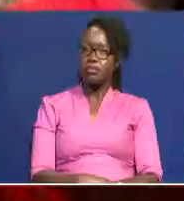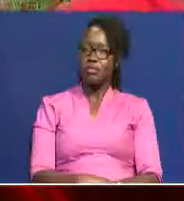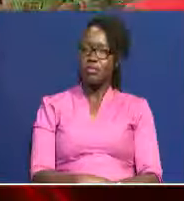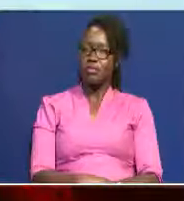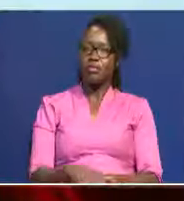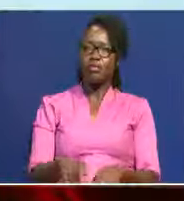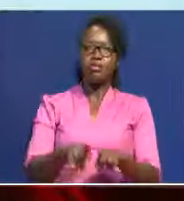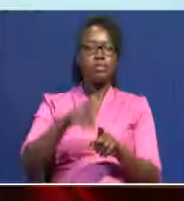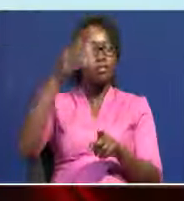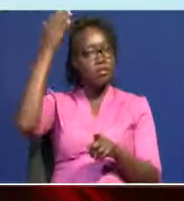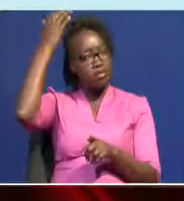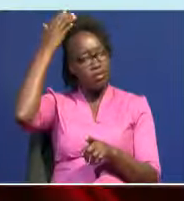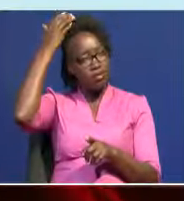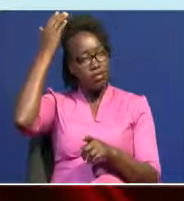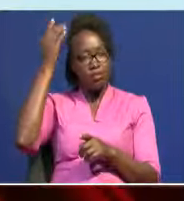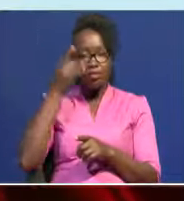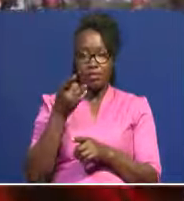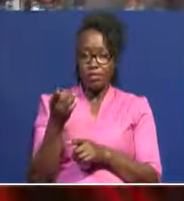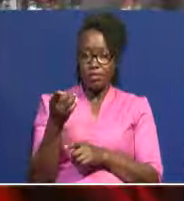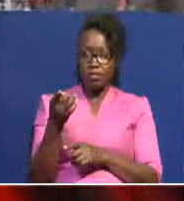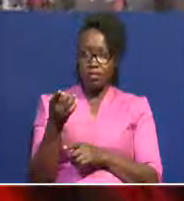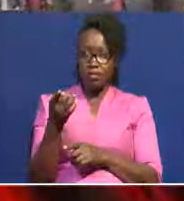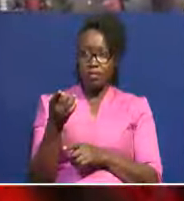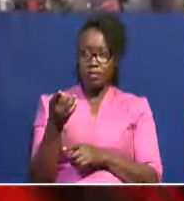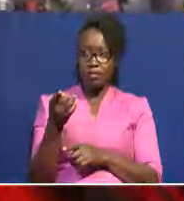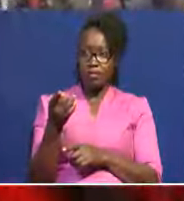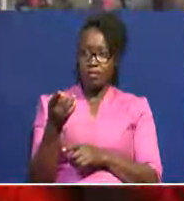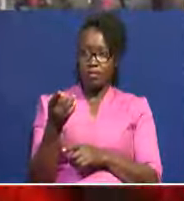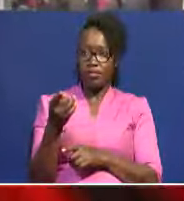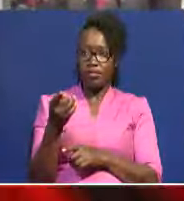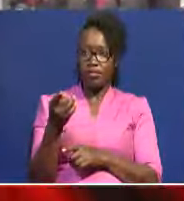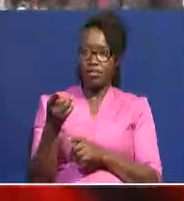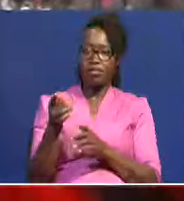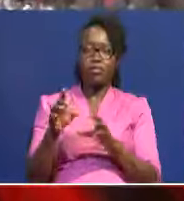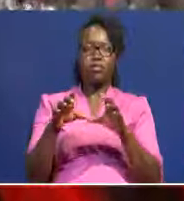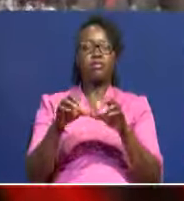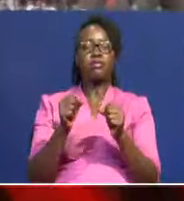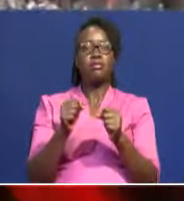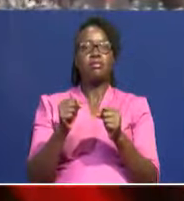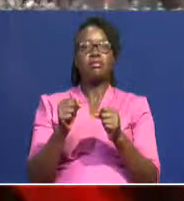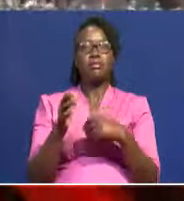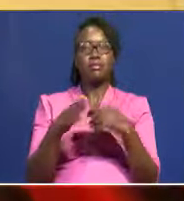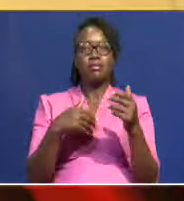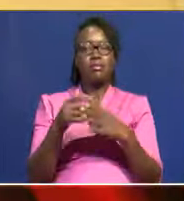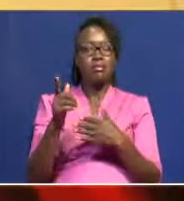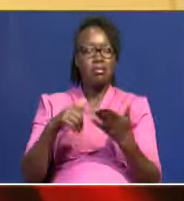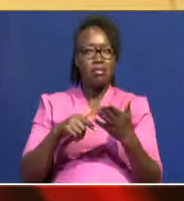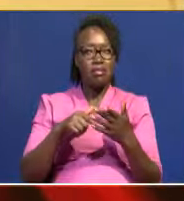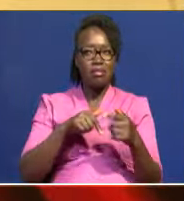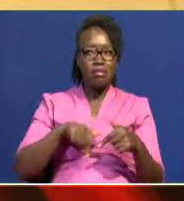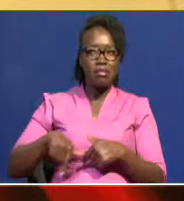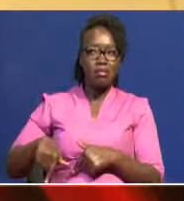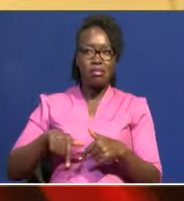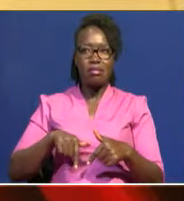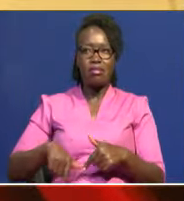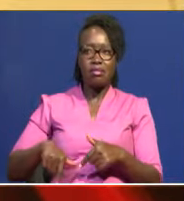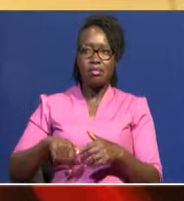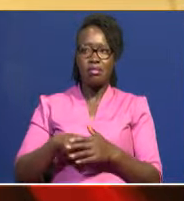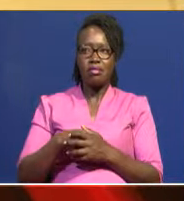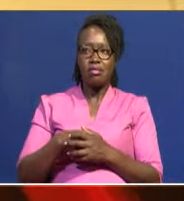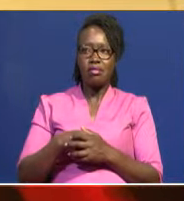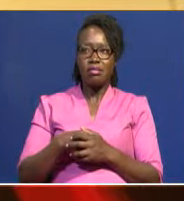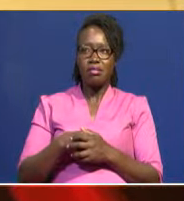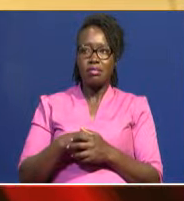According to the nurse at Riokondo Dispensary, Edna Chuma, Brian was admitted with symptoms of diarrhea. I reported back to